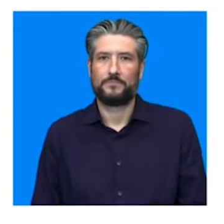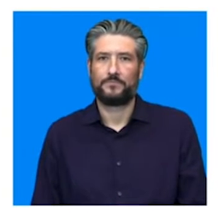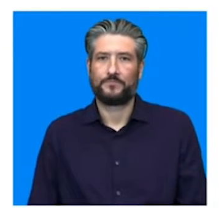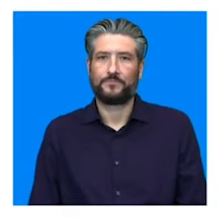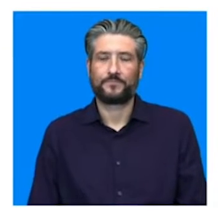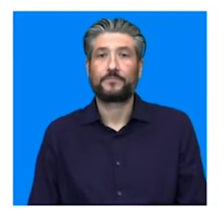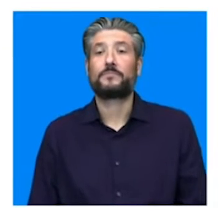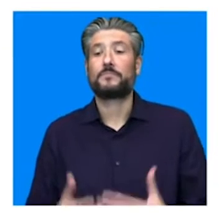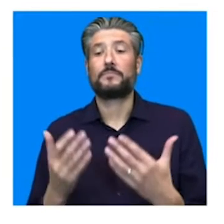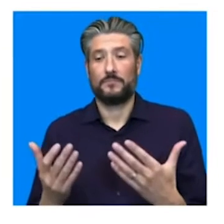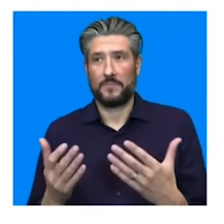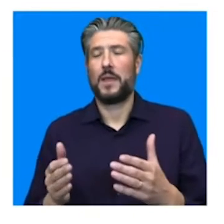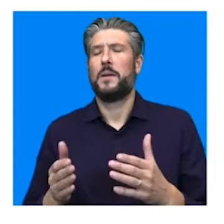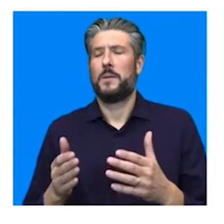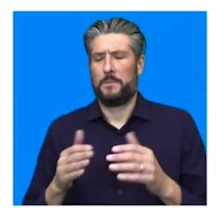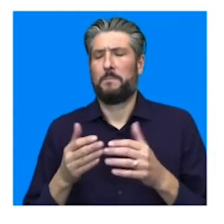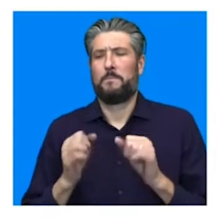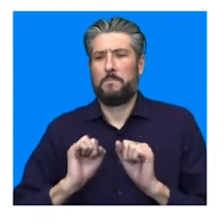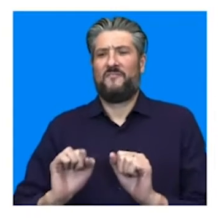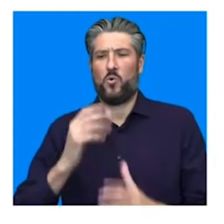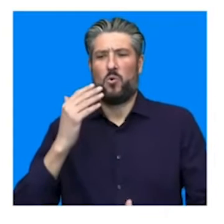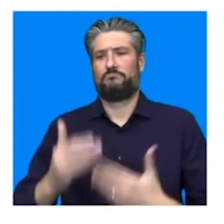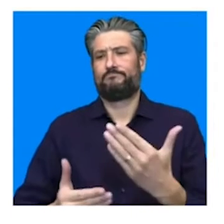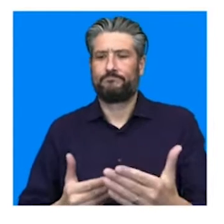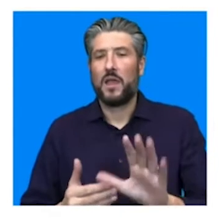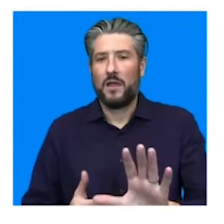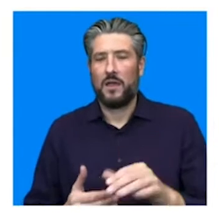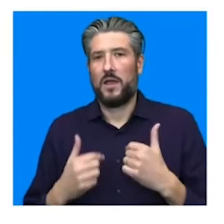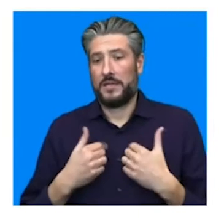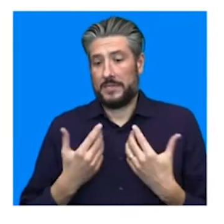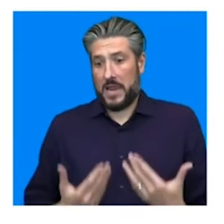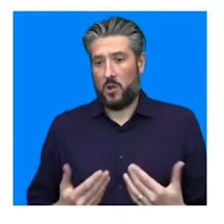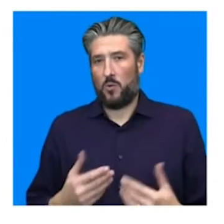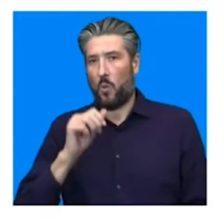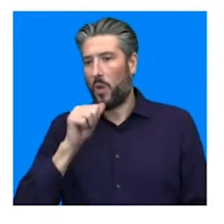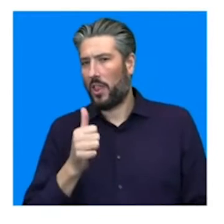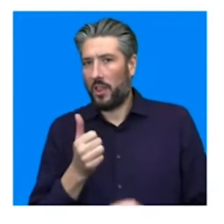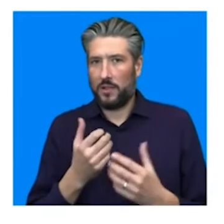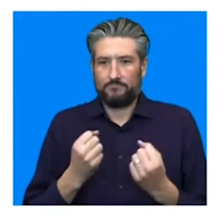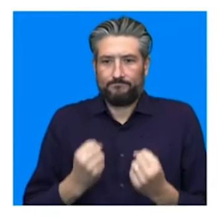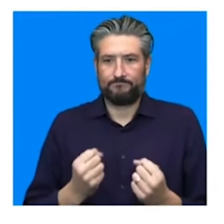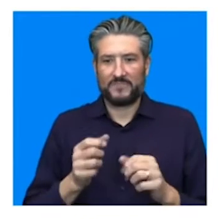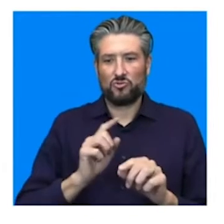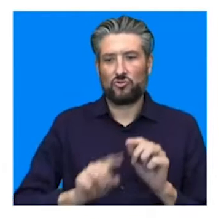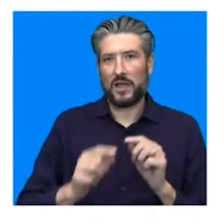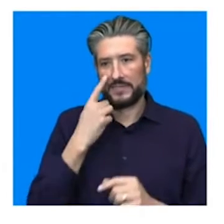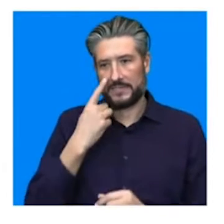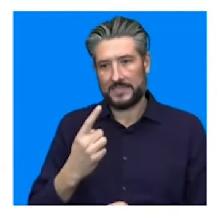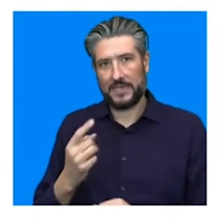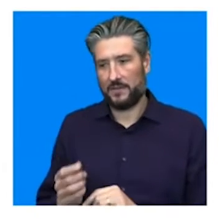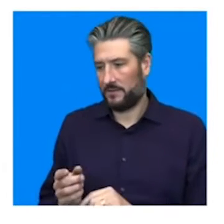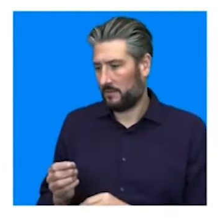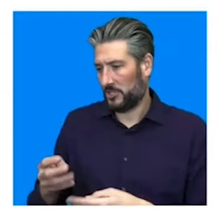So before we go on to try that, I'm now going to boldly attempt to have a look at the feedback.